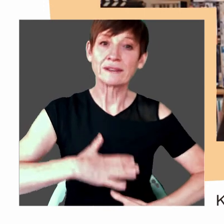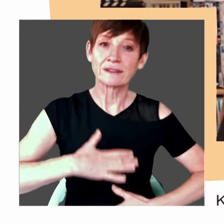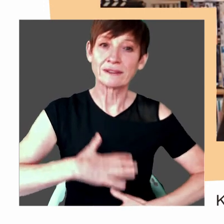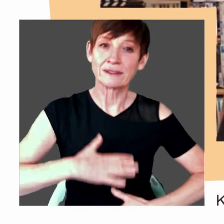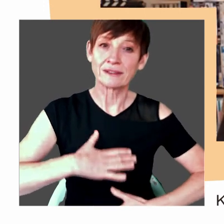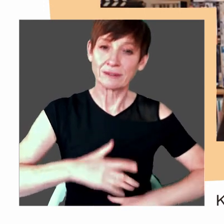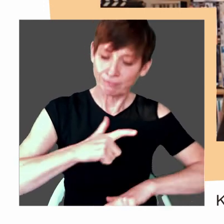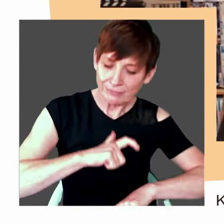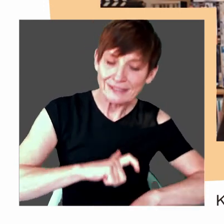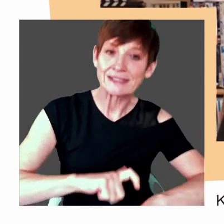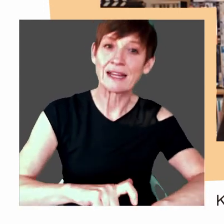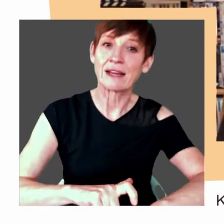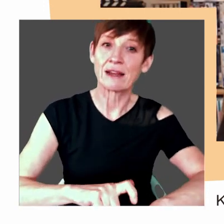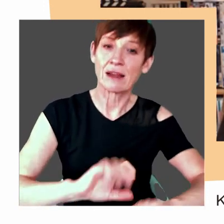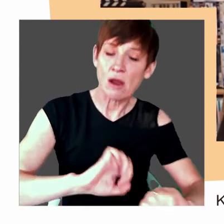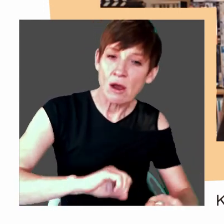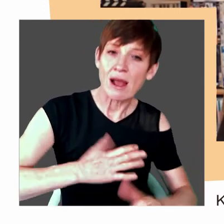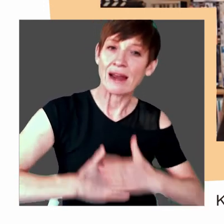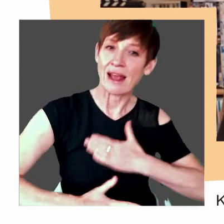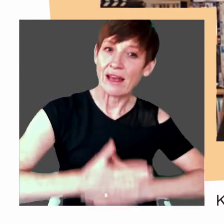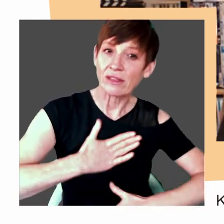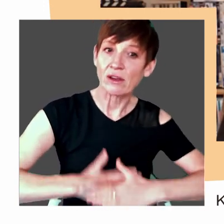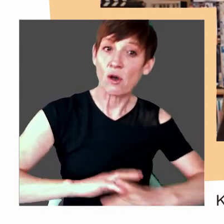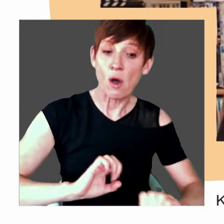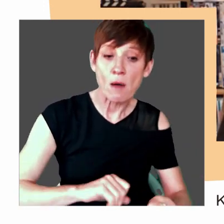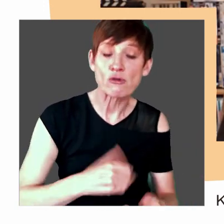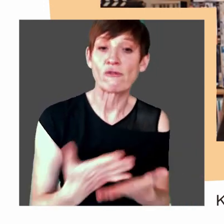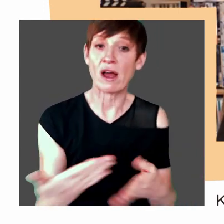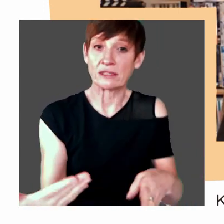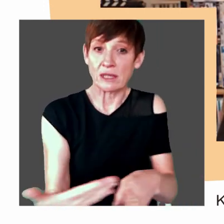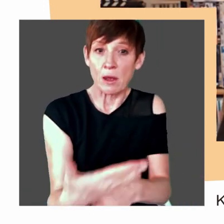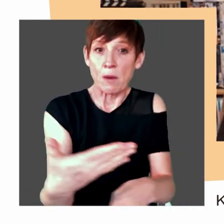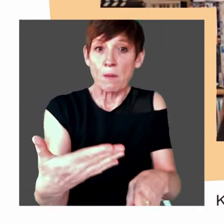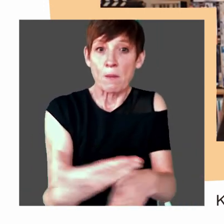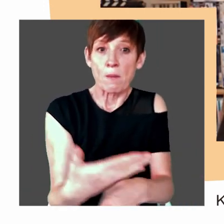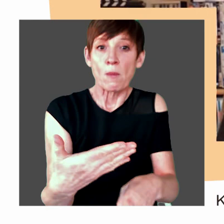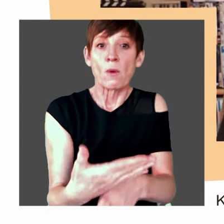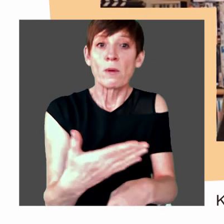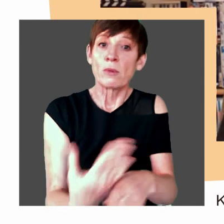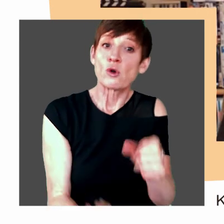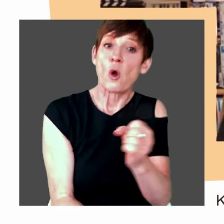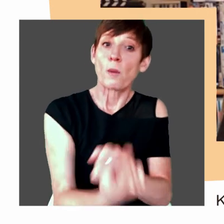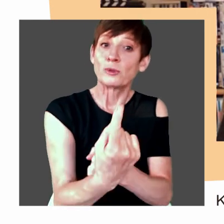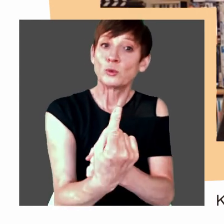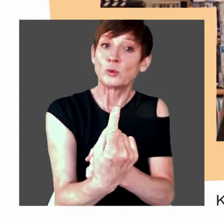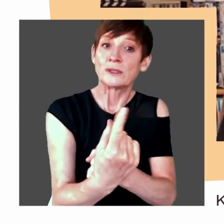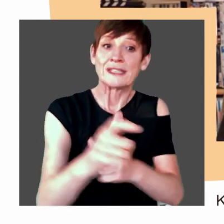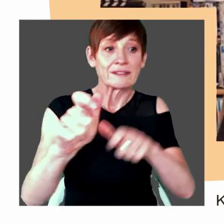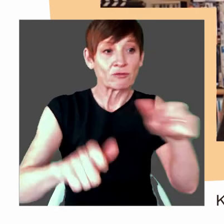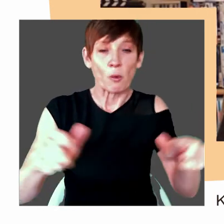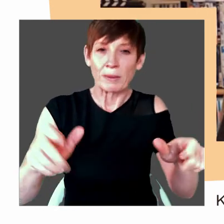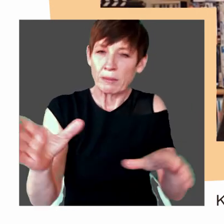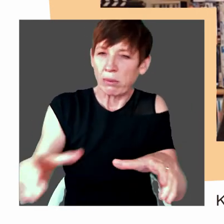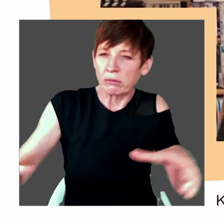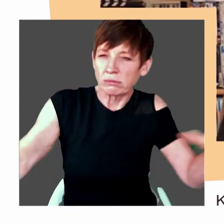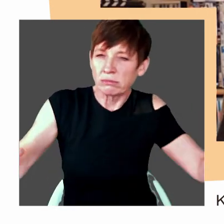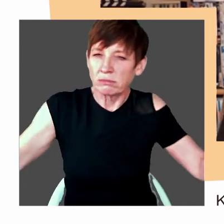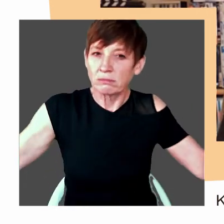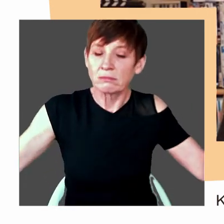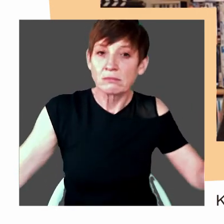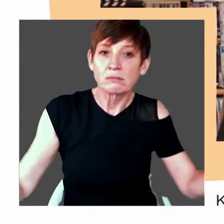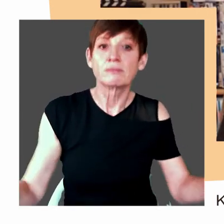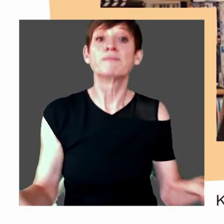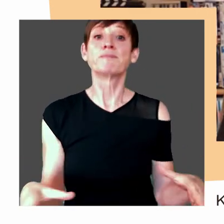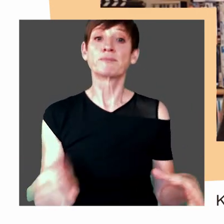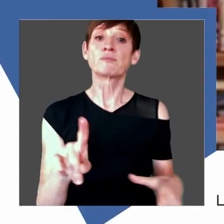marginalised people and aims to use creative practice as a tool to bring out positive change. Lauren Dunn is